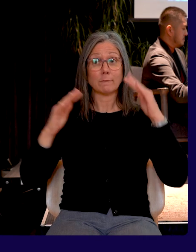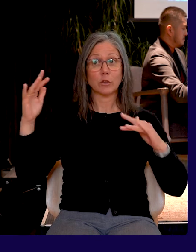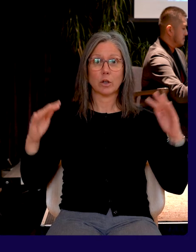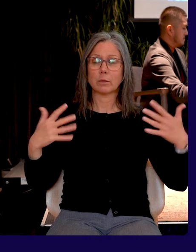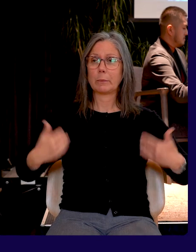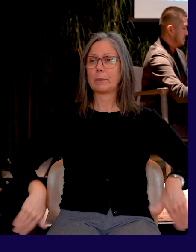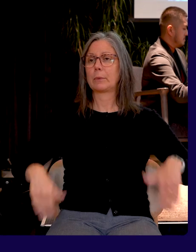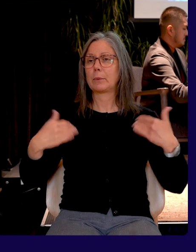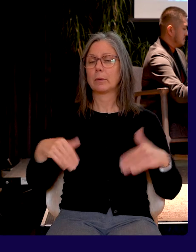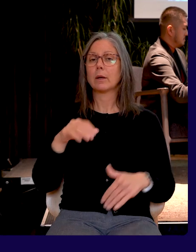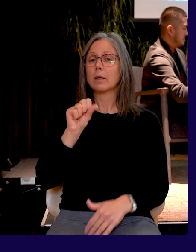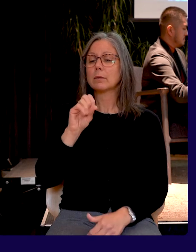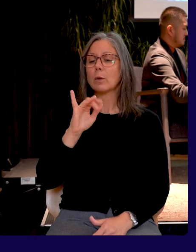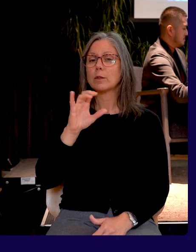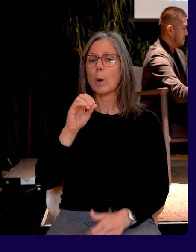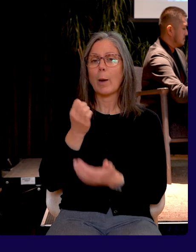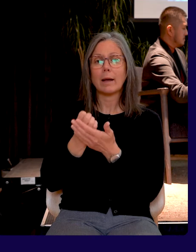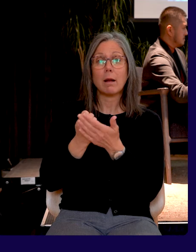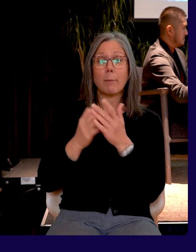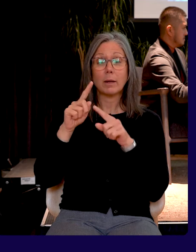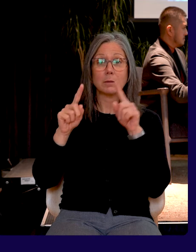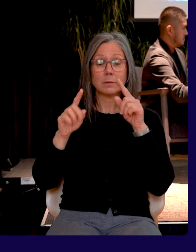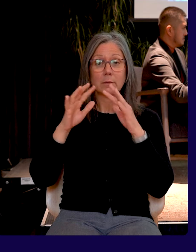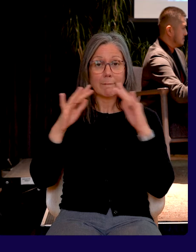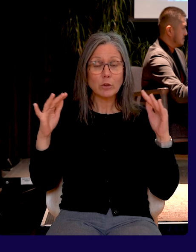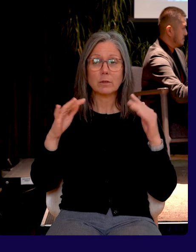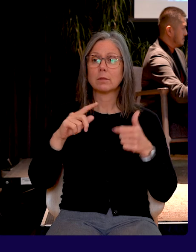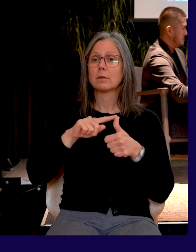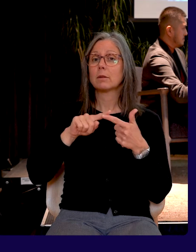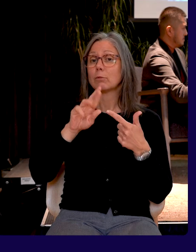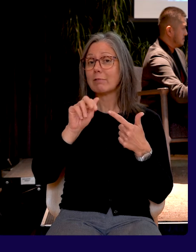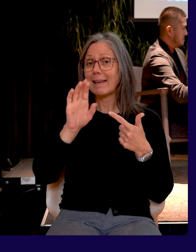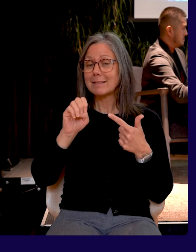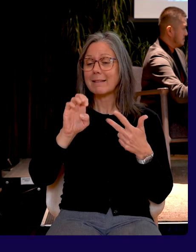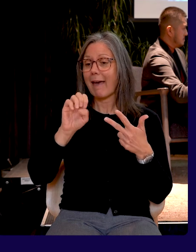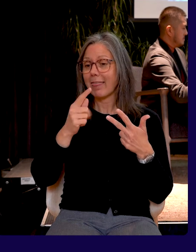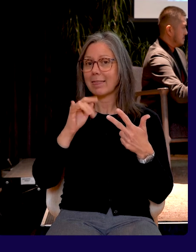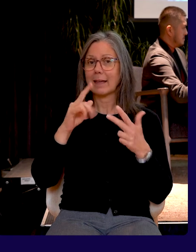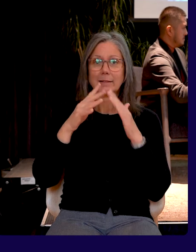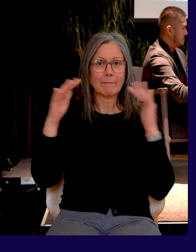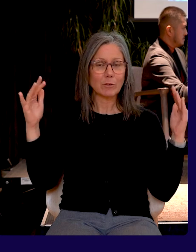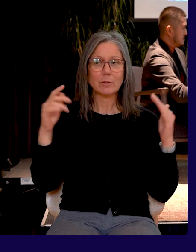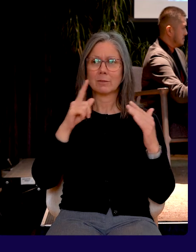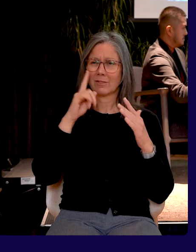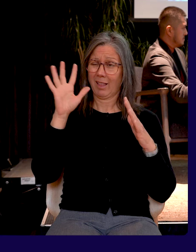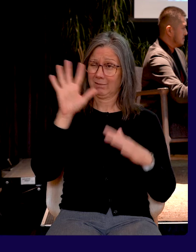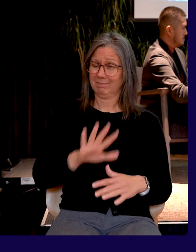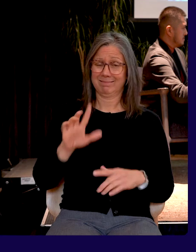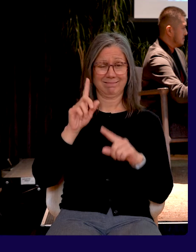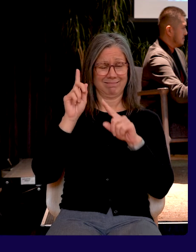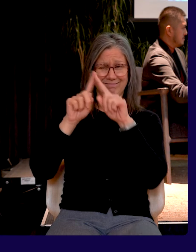is socioeconomically diverse. It is racially, ethnically diverse, all across the board. It's a